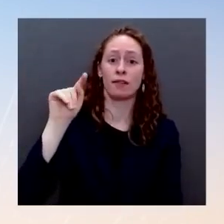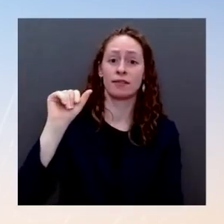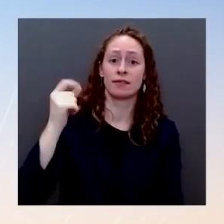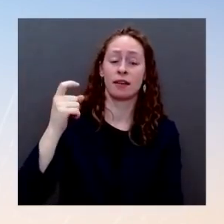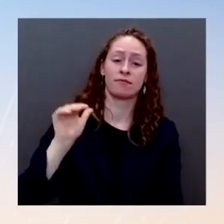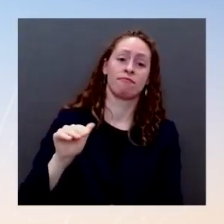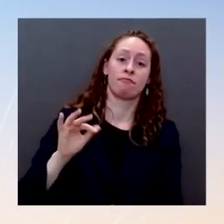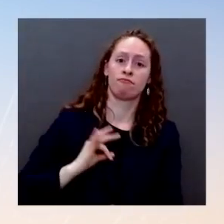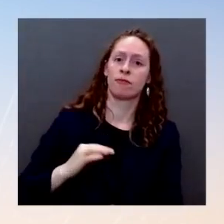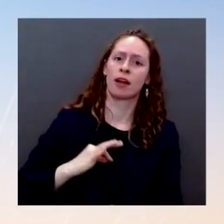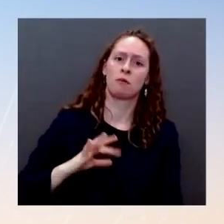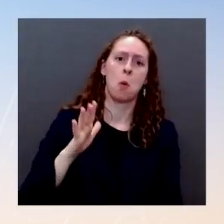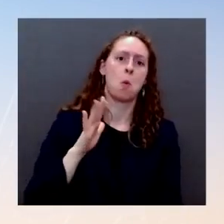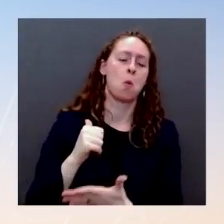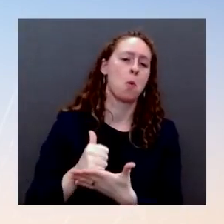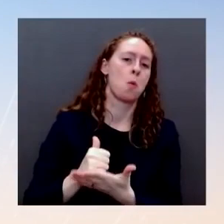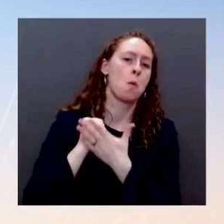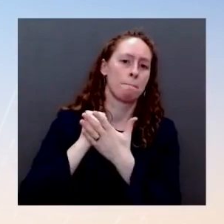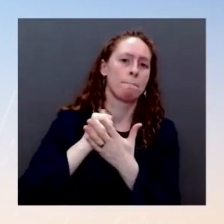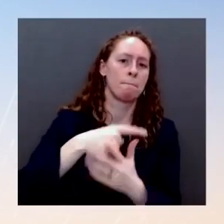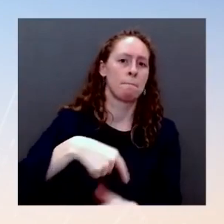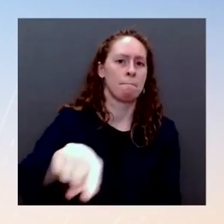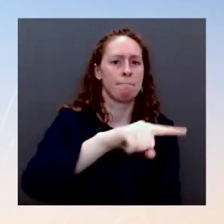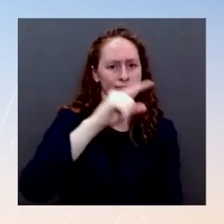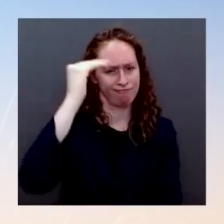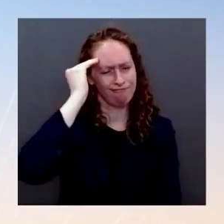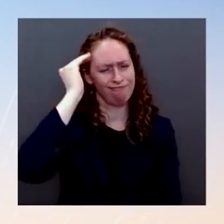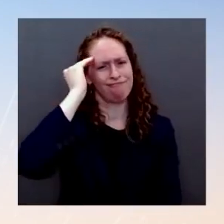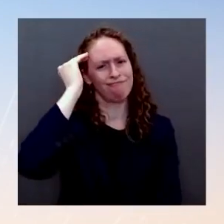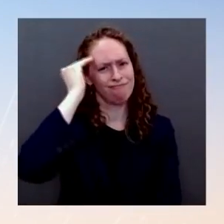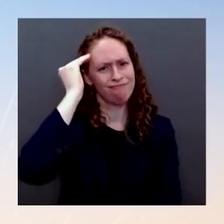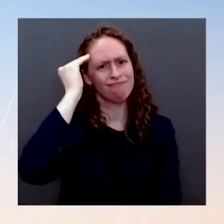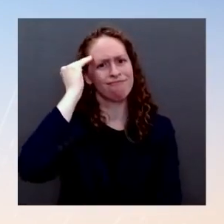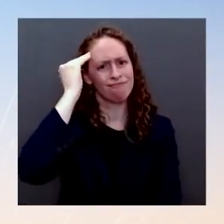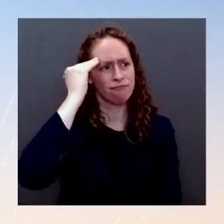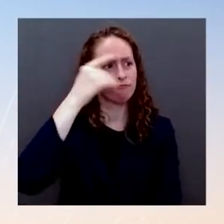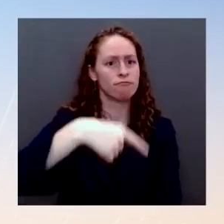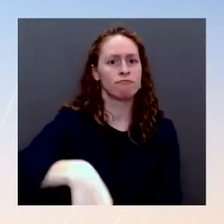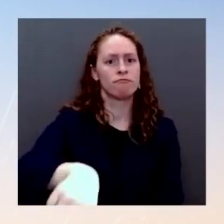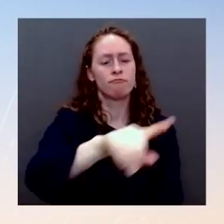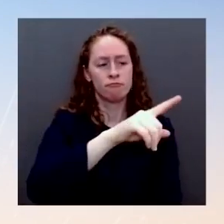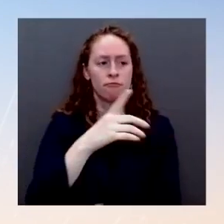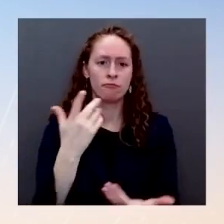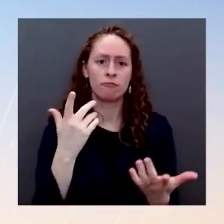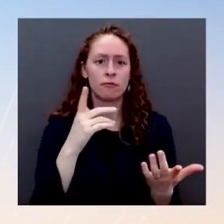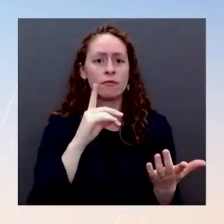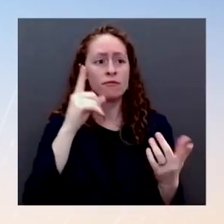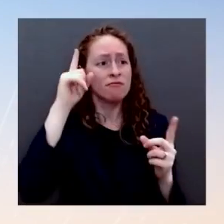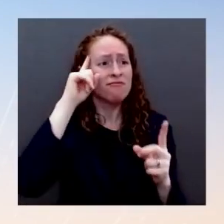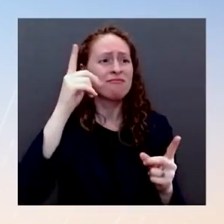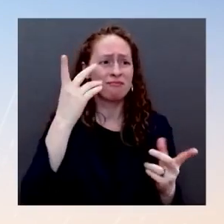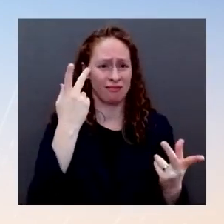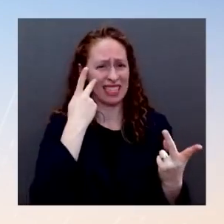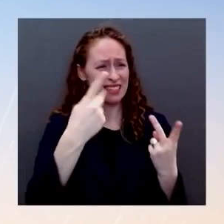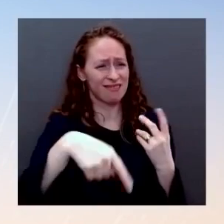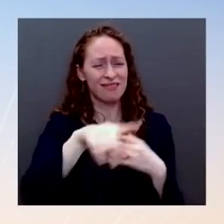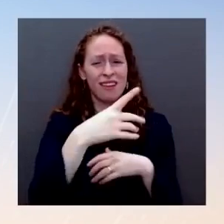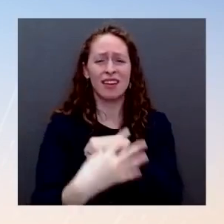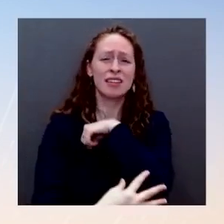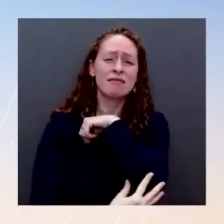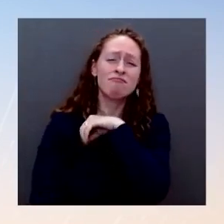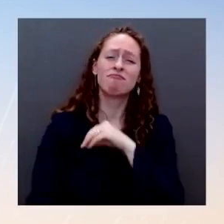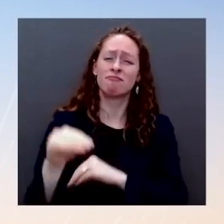prevent 40% of kids from being in poverty last year, and it's something that he advocated for, he introduced, and he called for